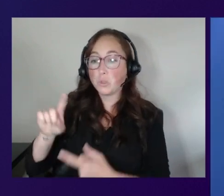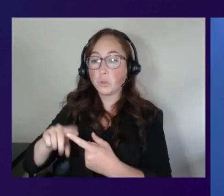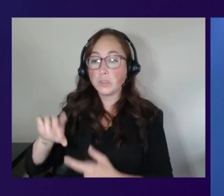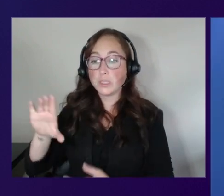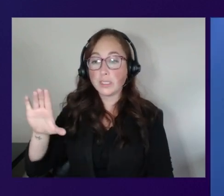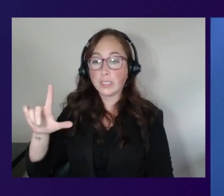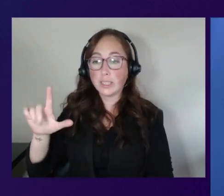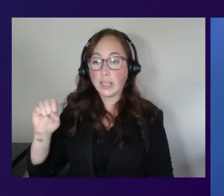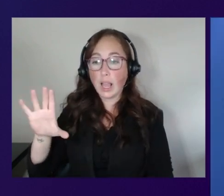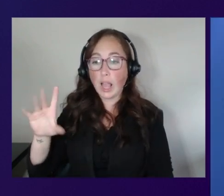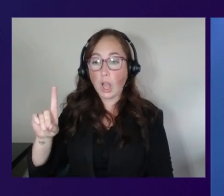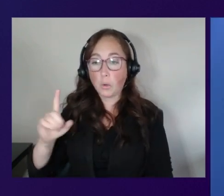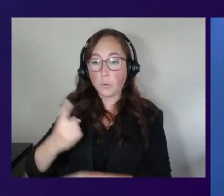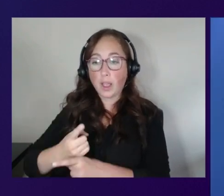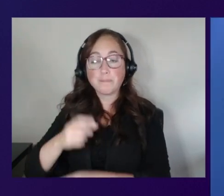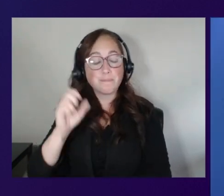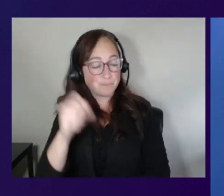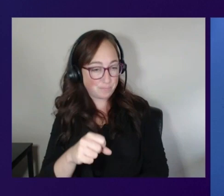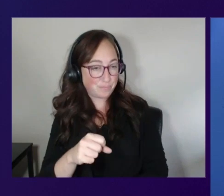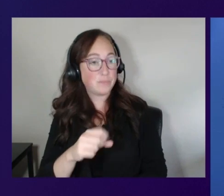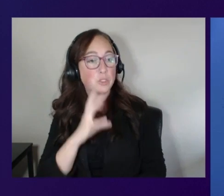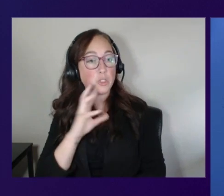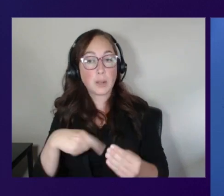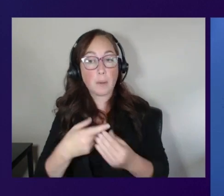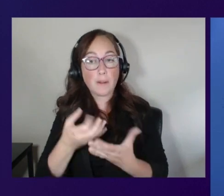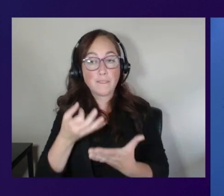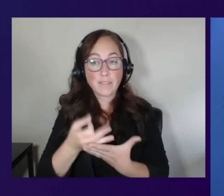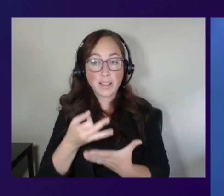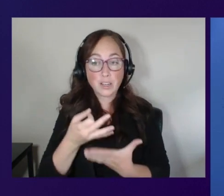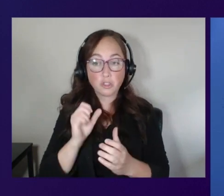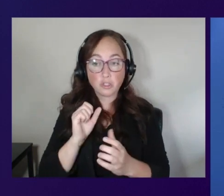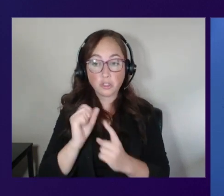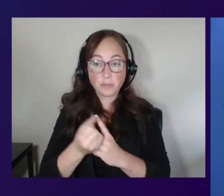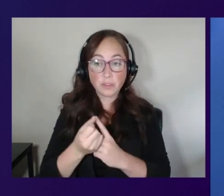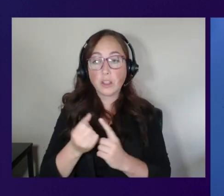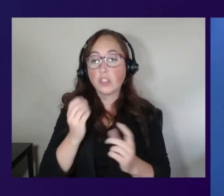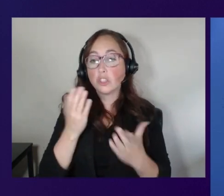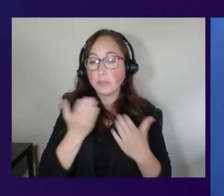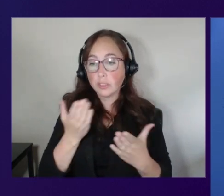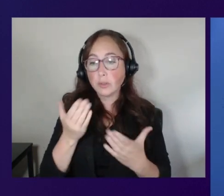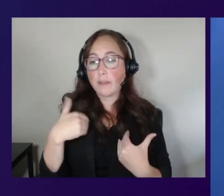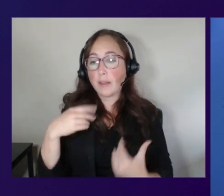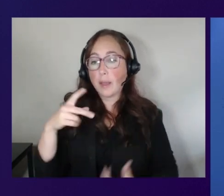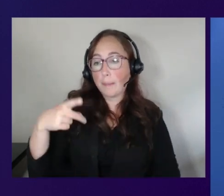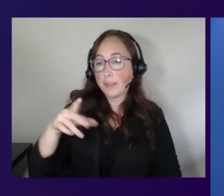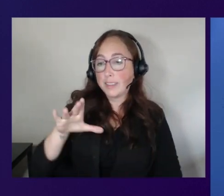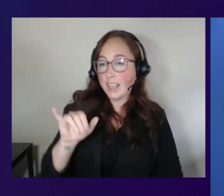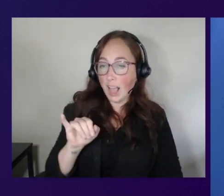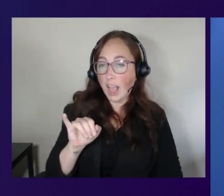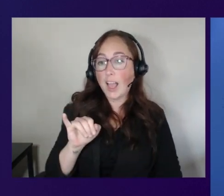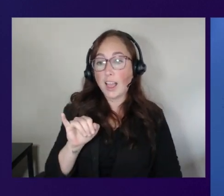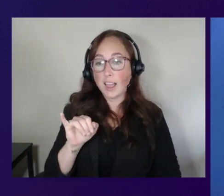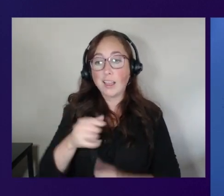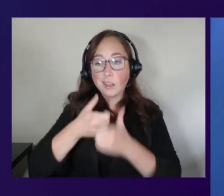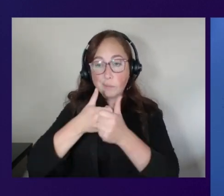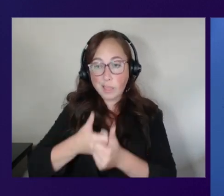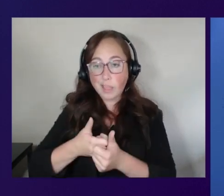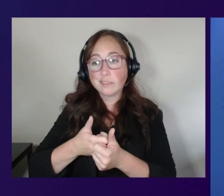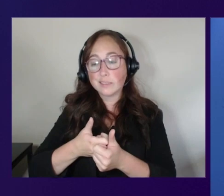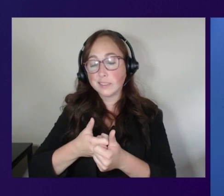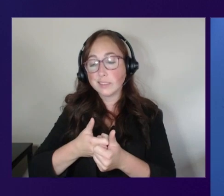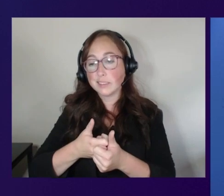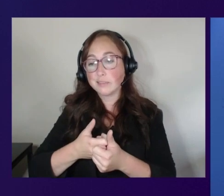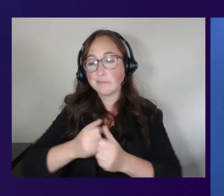you talked about financial services, so there's PCI compliance there, and guarding the credit card data. And we just went to a